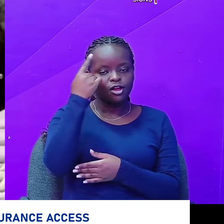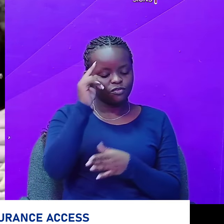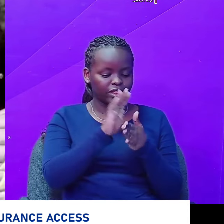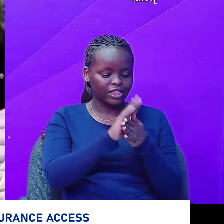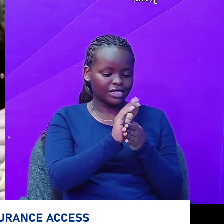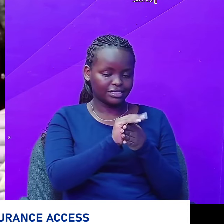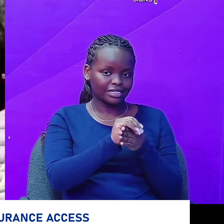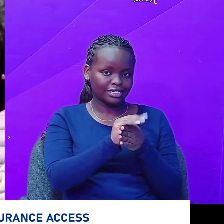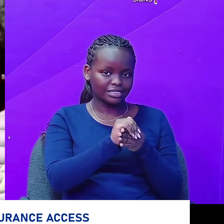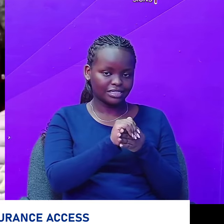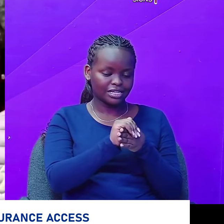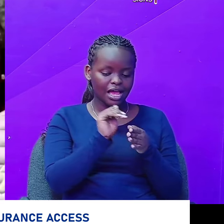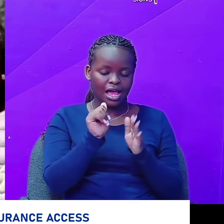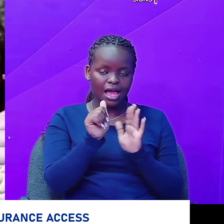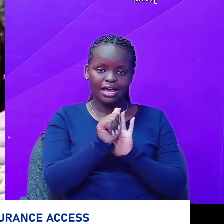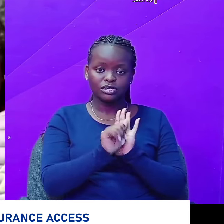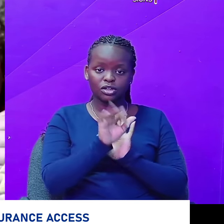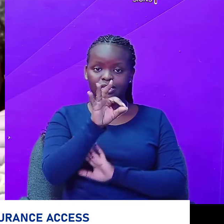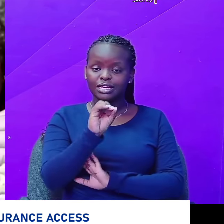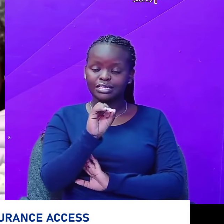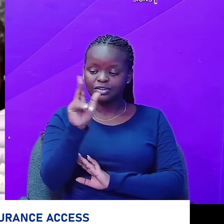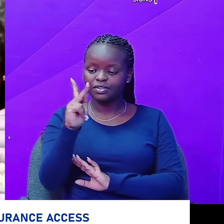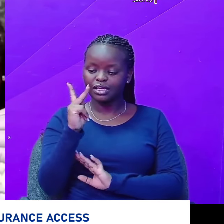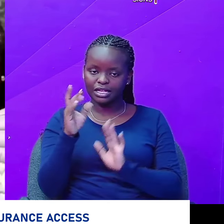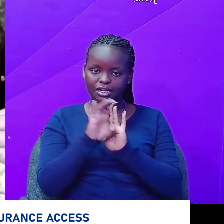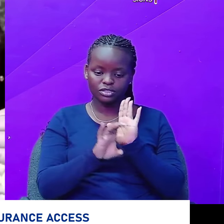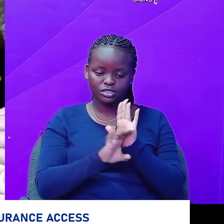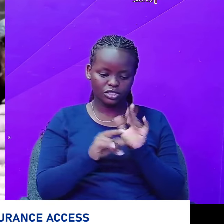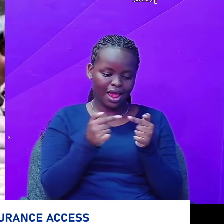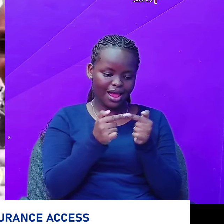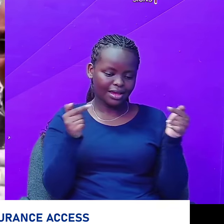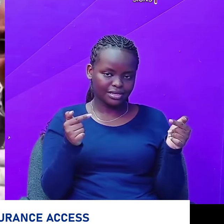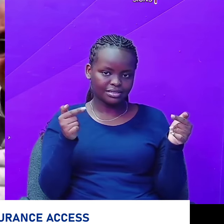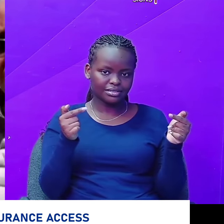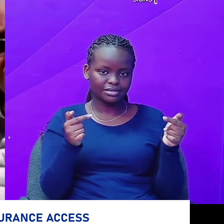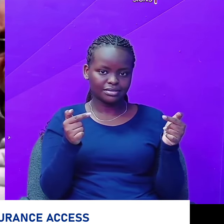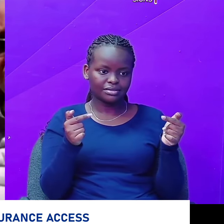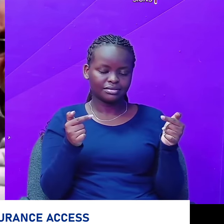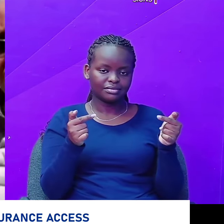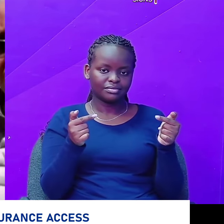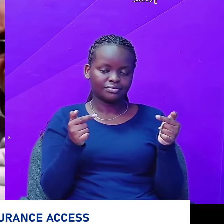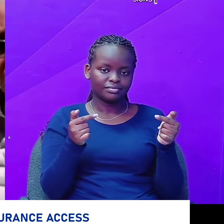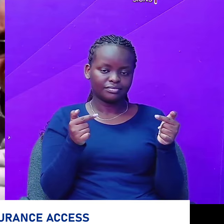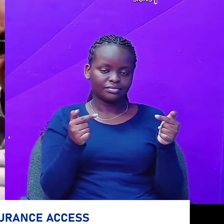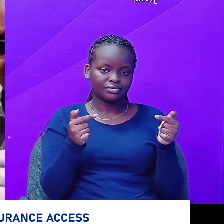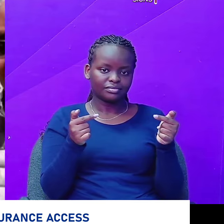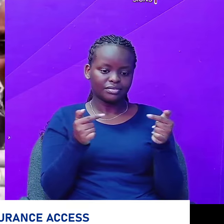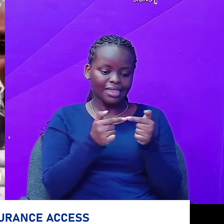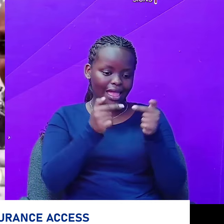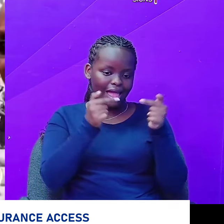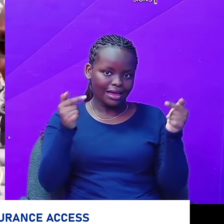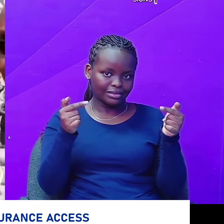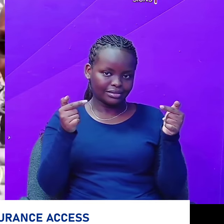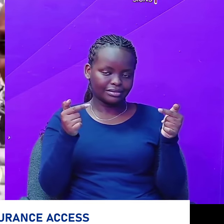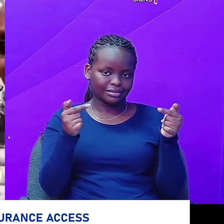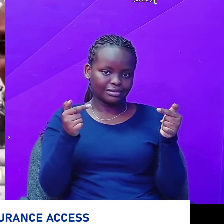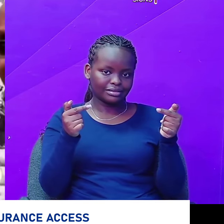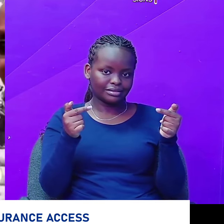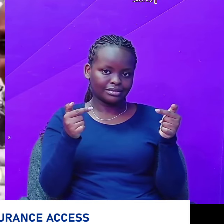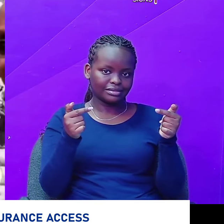The Article 30 of the Kenyan Constitution, that is against the servitude, against the forced jeep